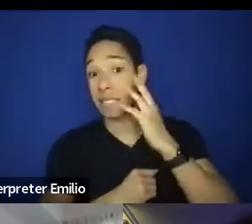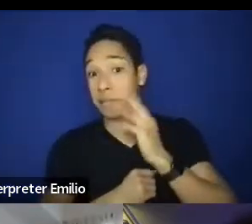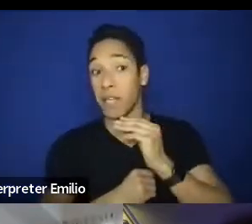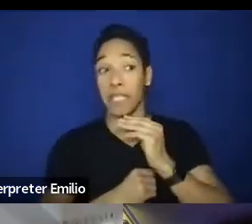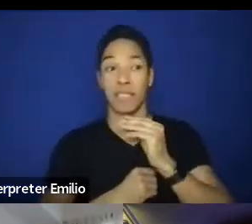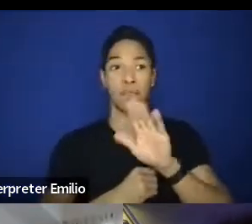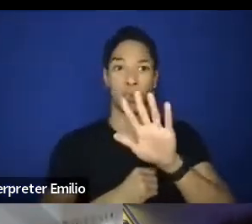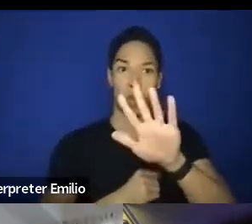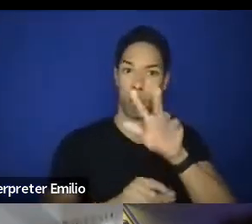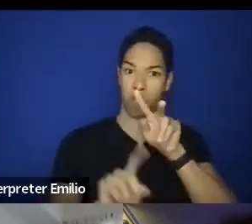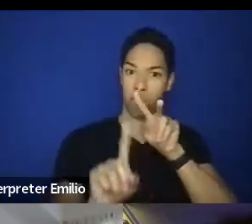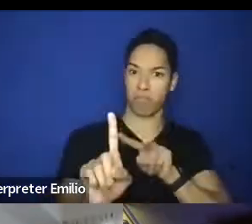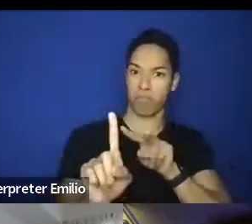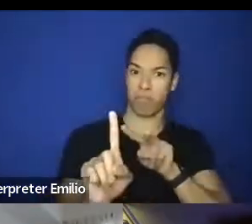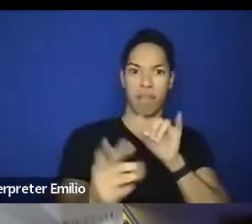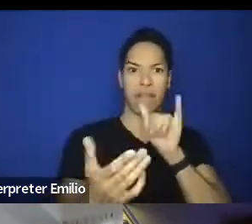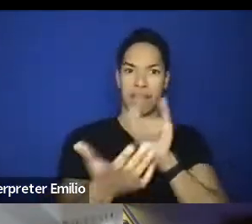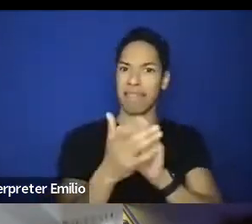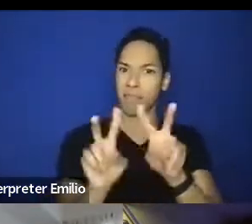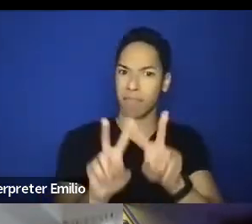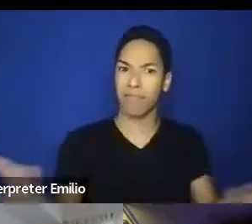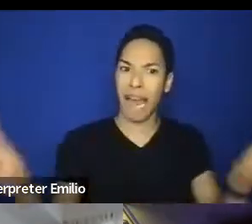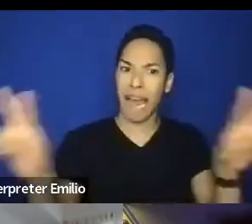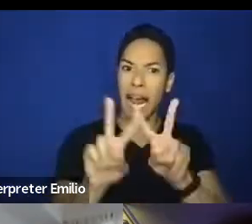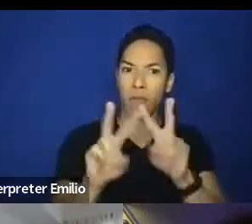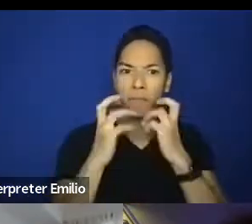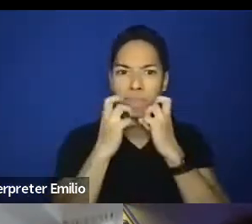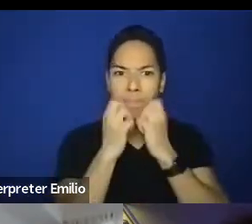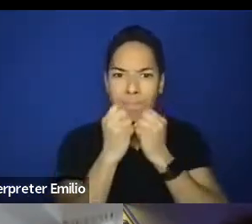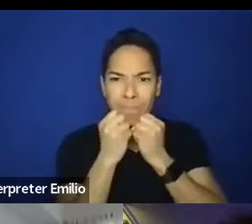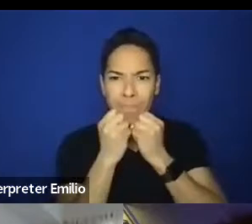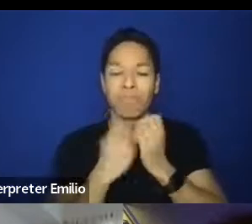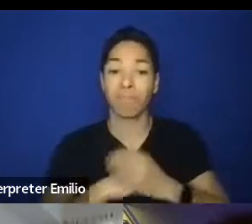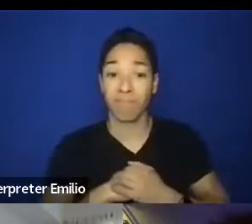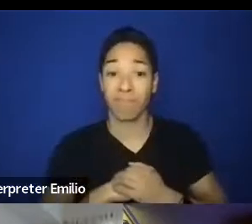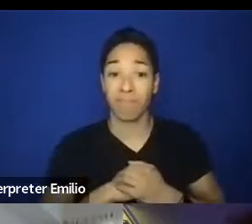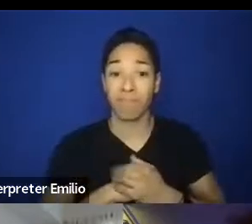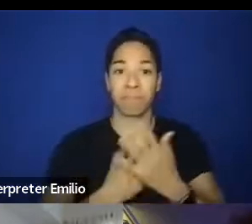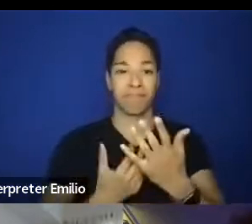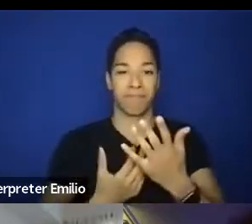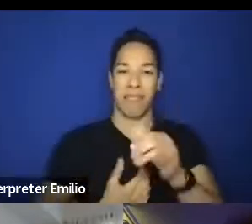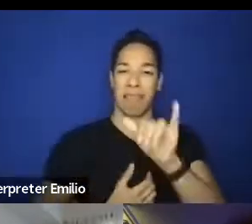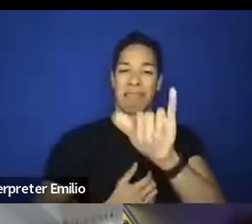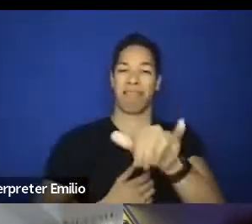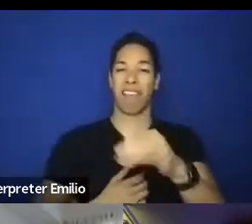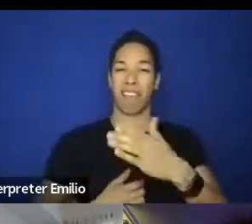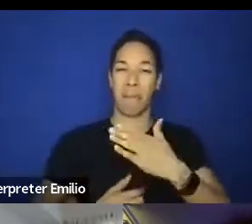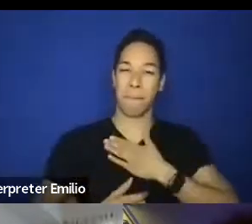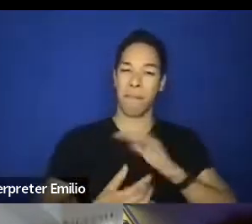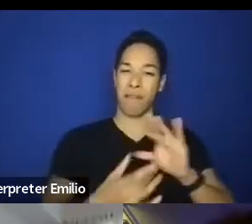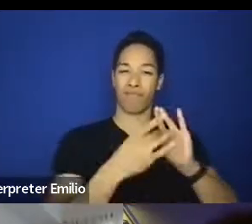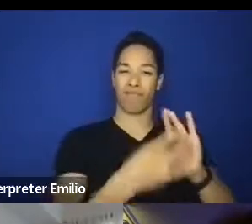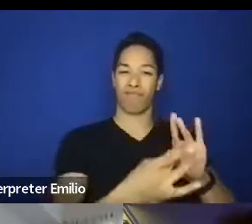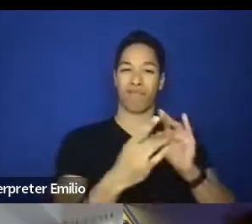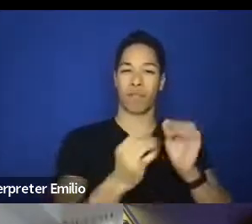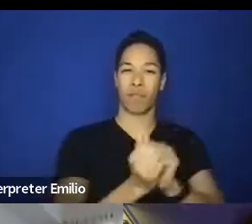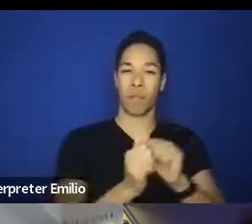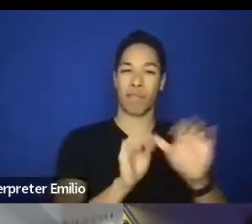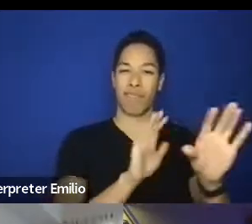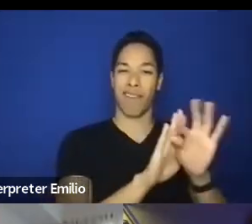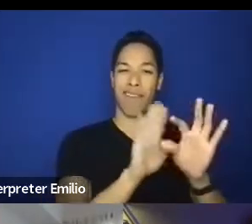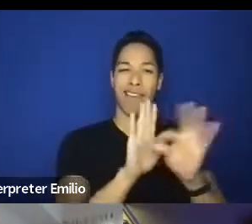view. And I think that's how my relationship to casting has changed as I've been able to be in the room